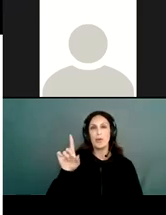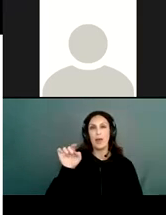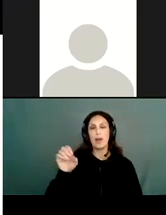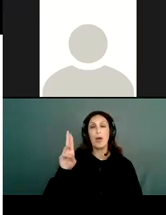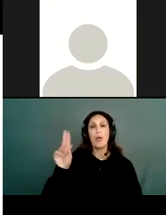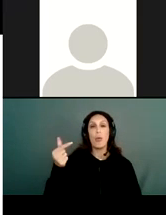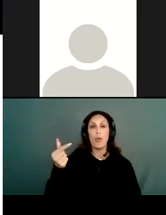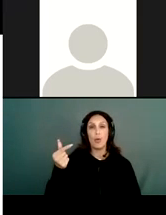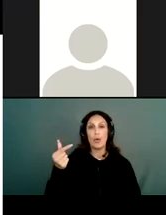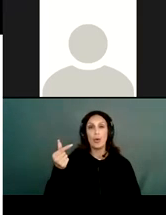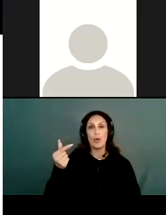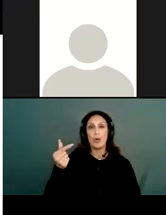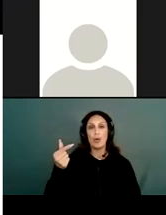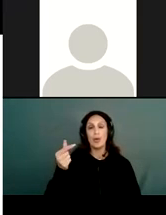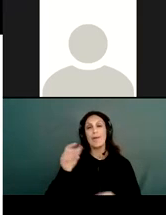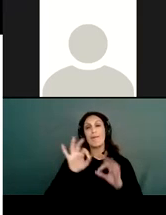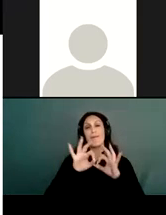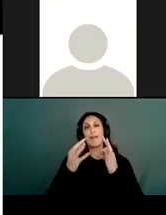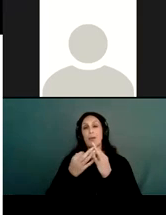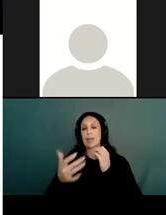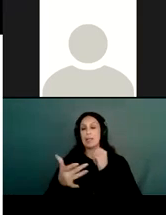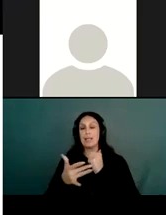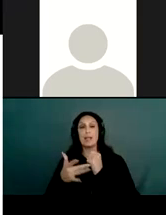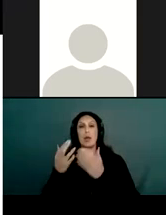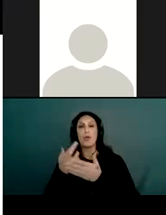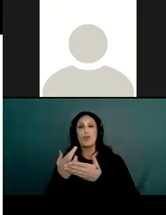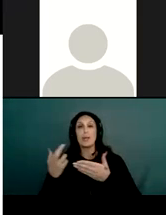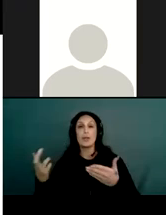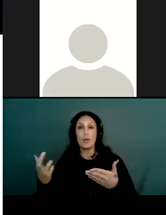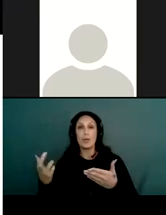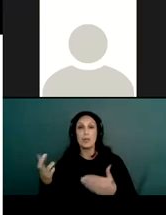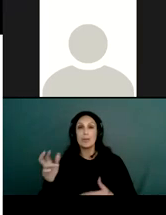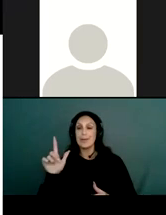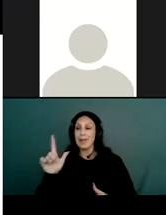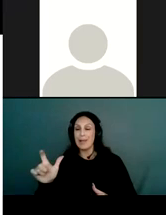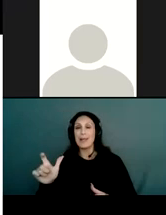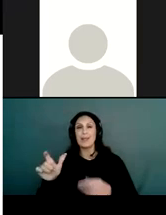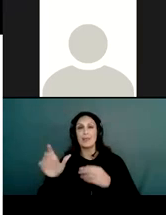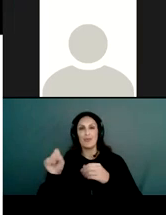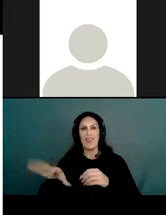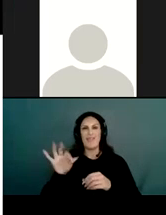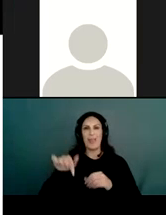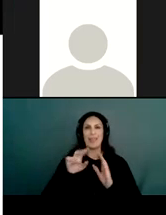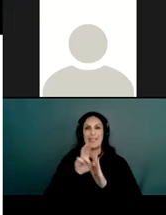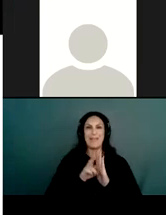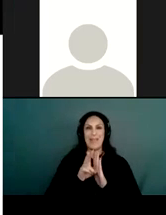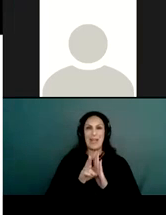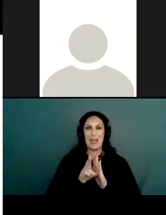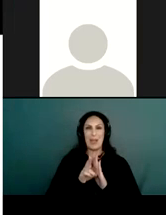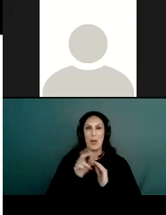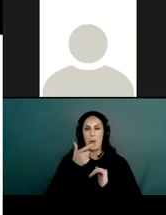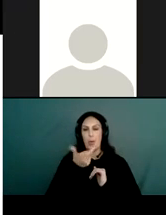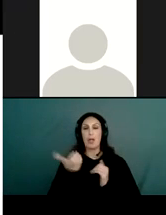riversideunified.org under the Family Technology Resources tab. Thank you again for joining us today.